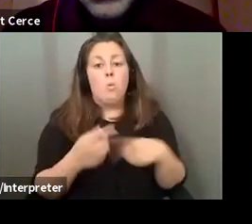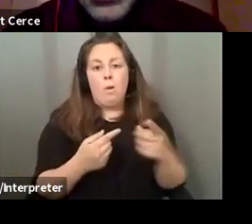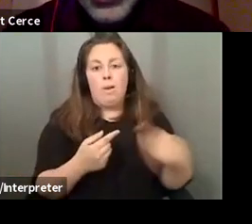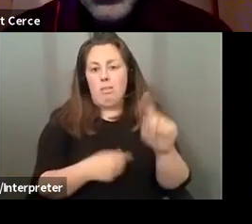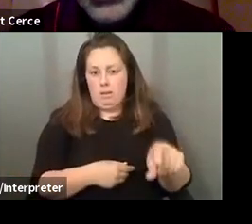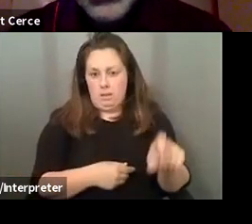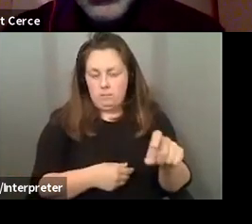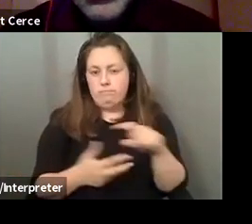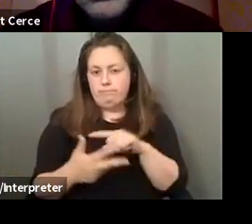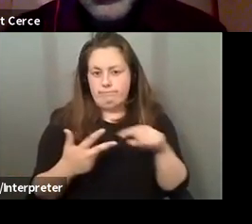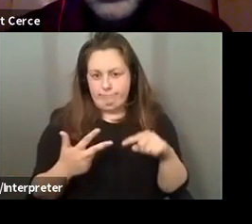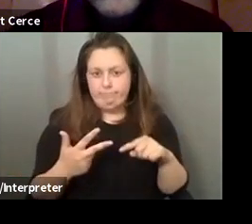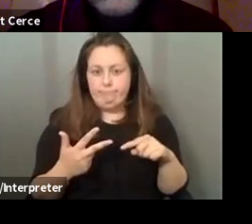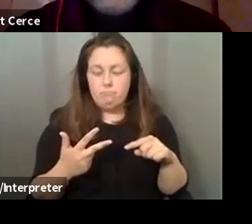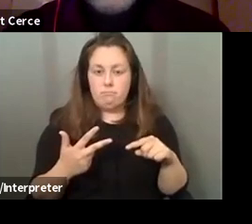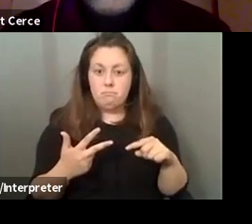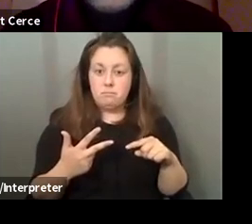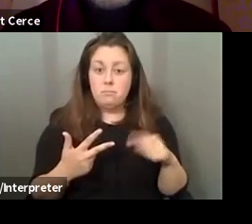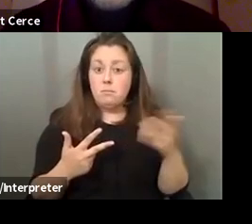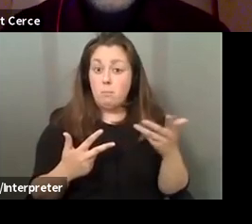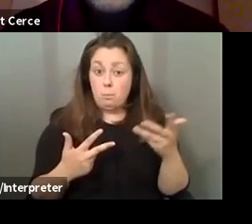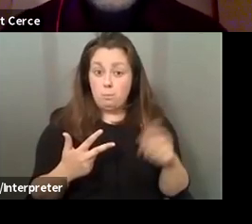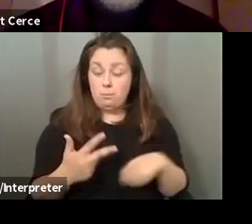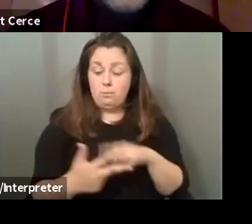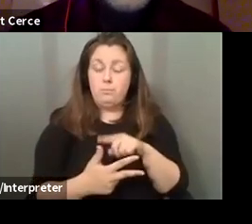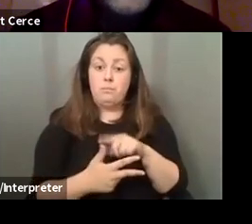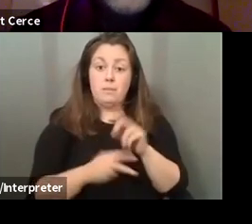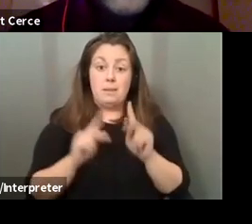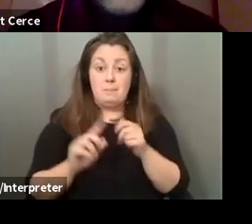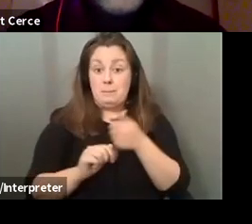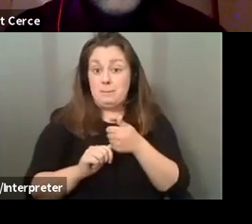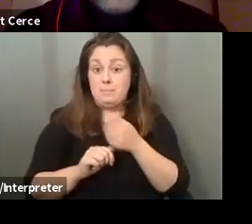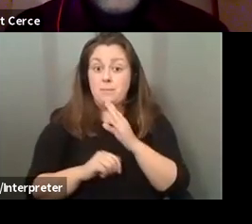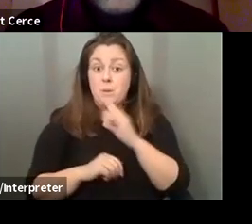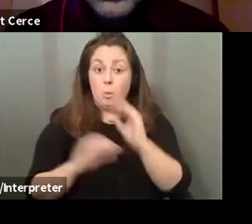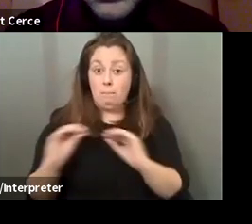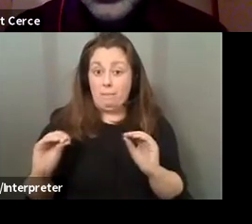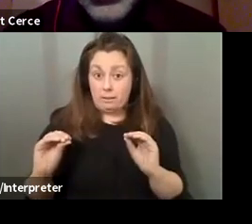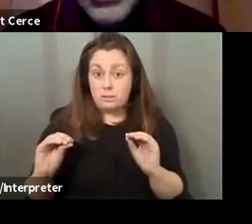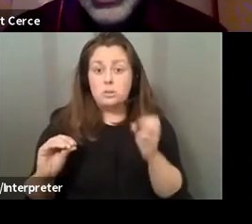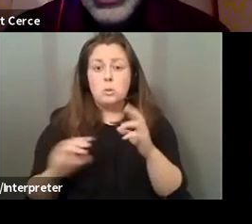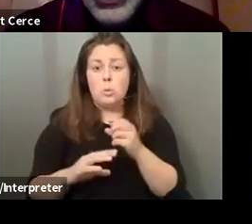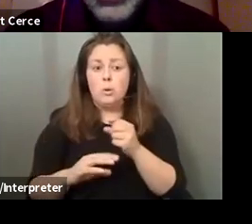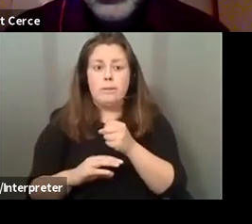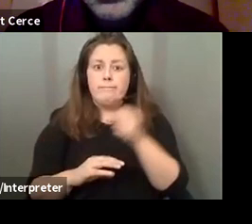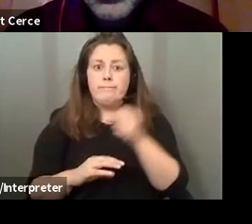that. The three subgroups are folks who are experiencing homelessness or dislocation,